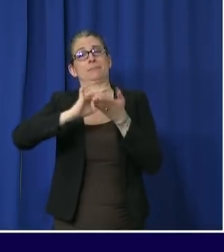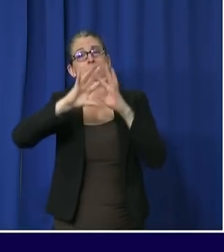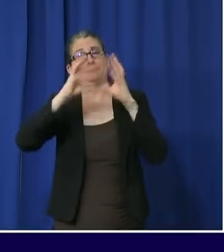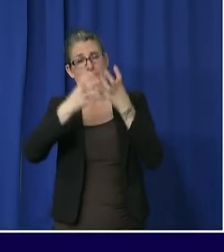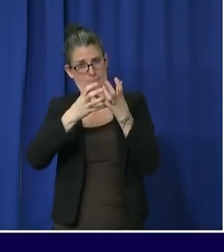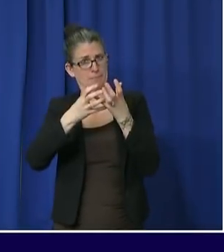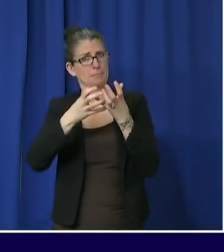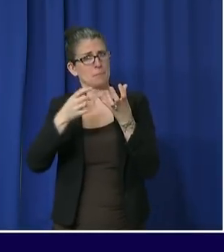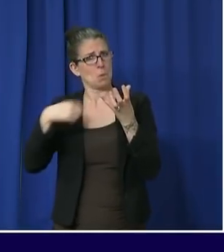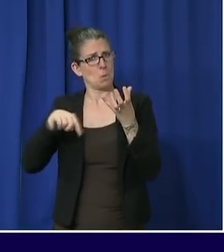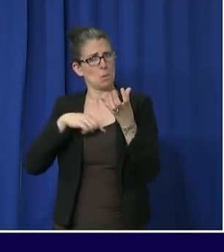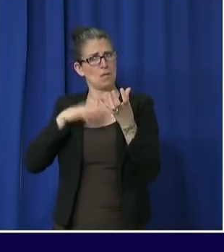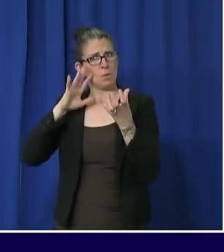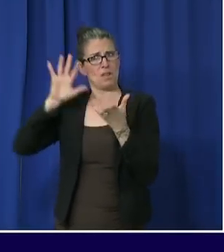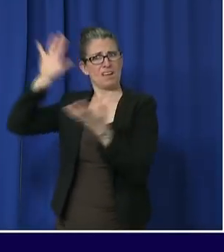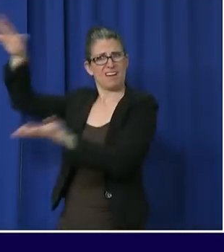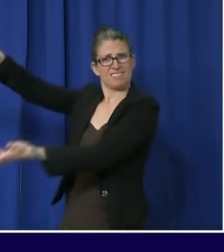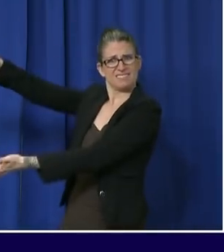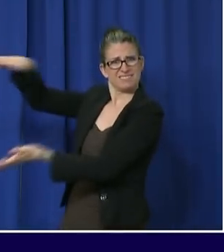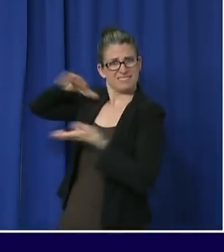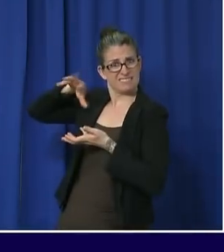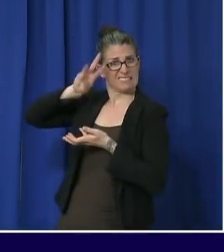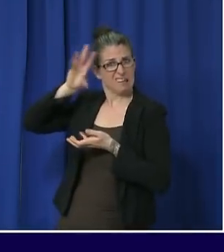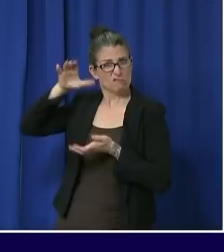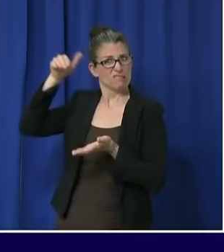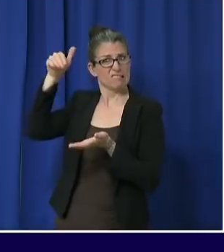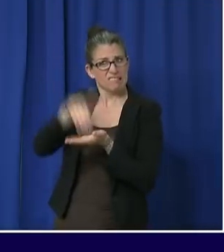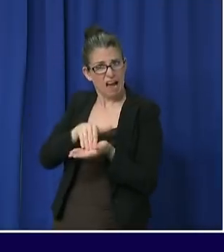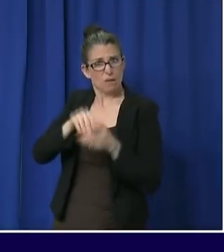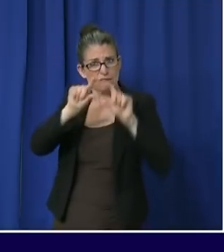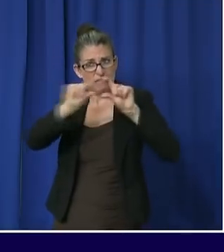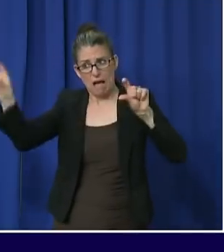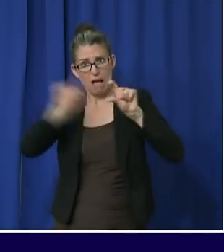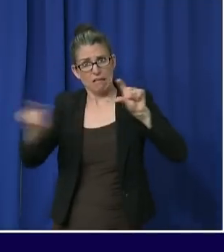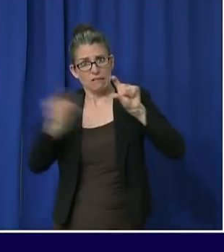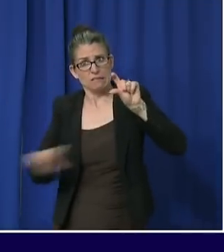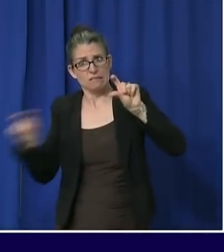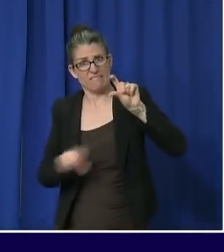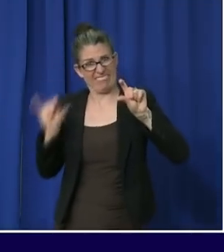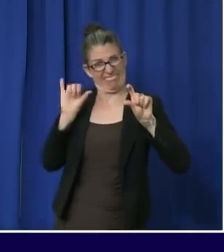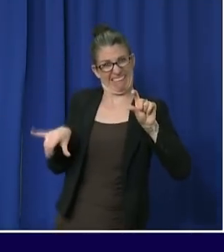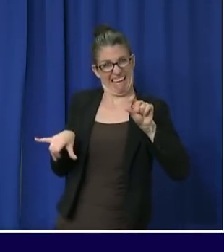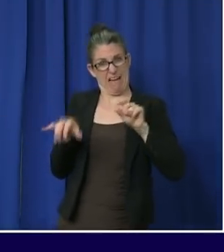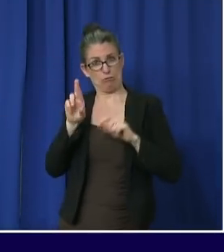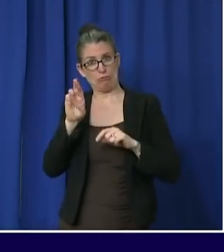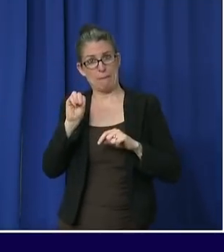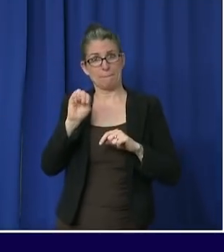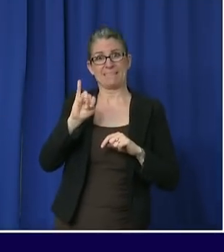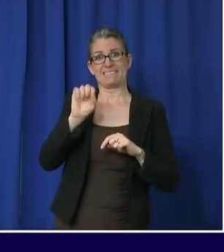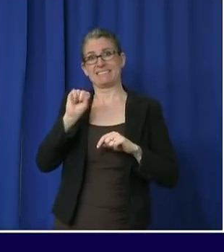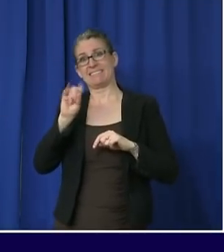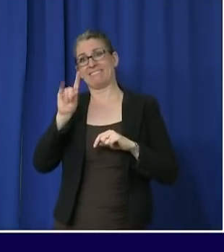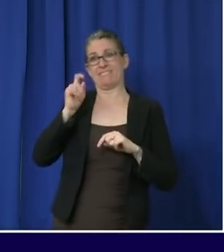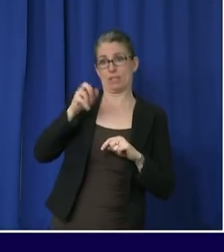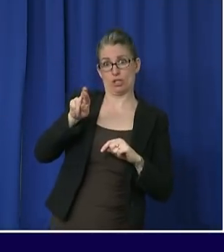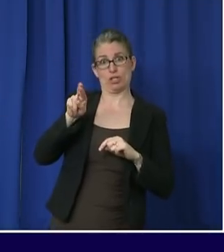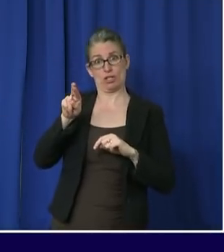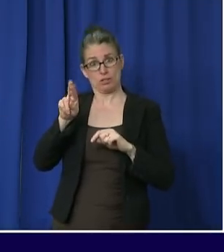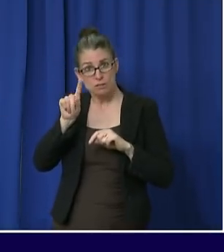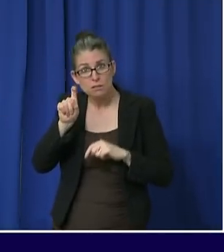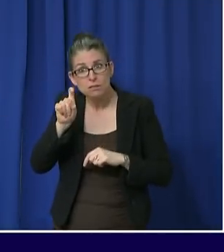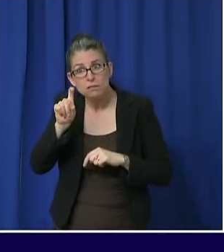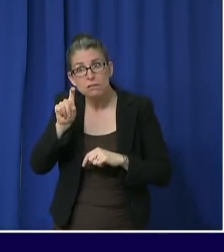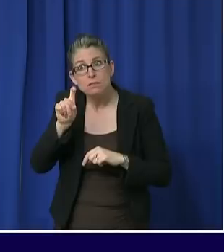600,000 vials over the next 6 weeks or so. And can you talk a little bit about your understanding of how that's going